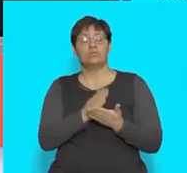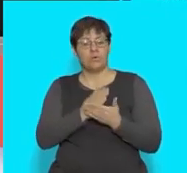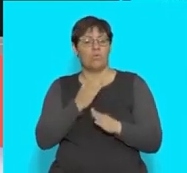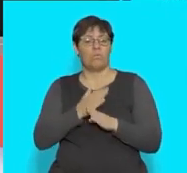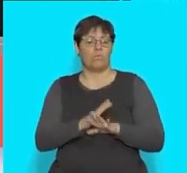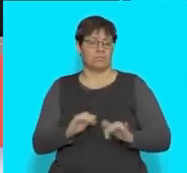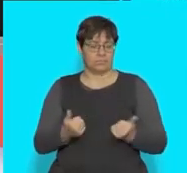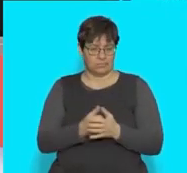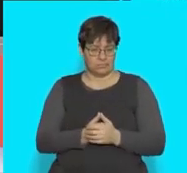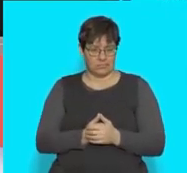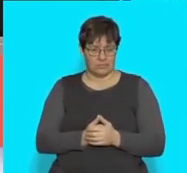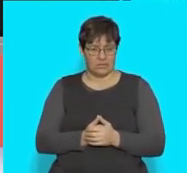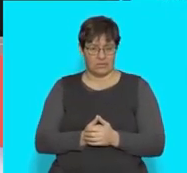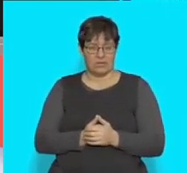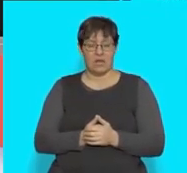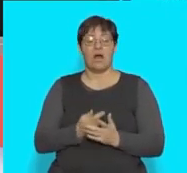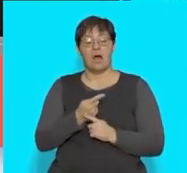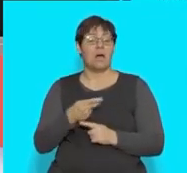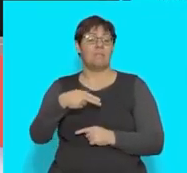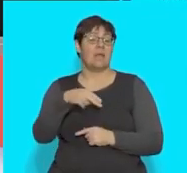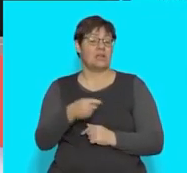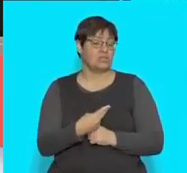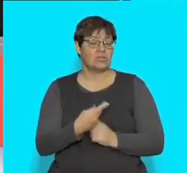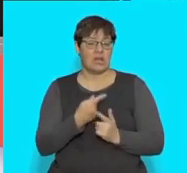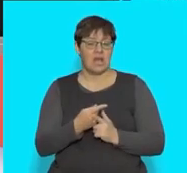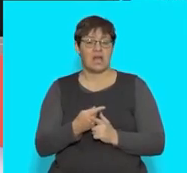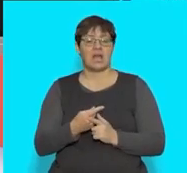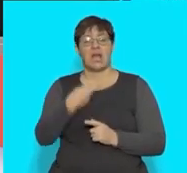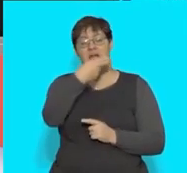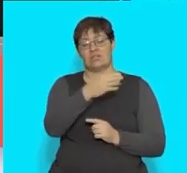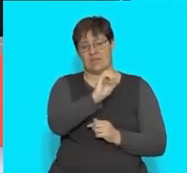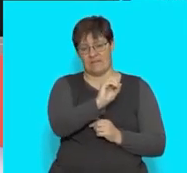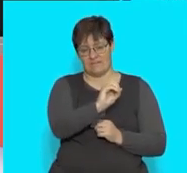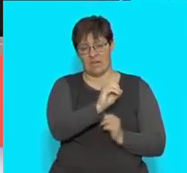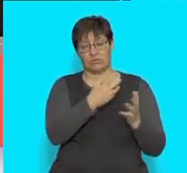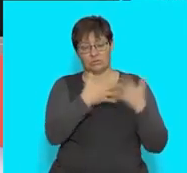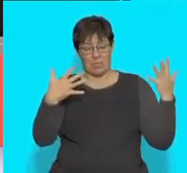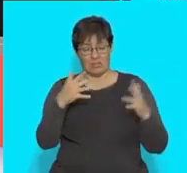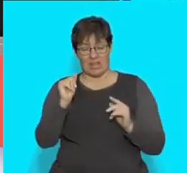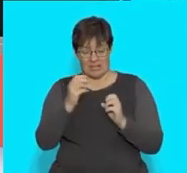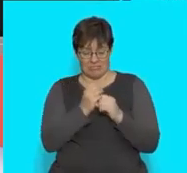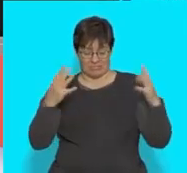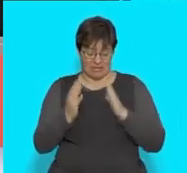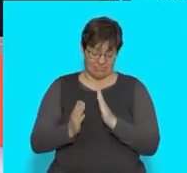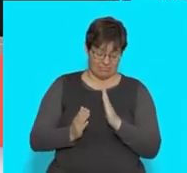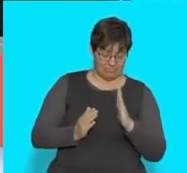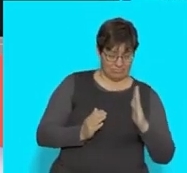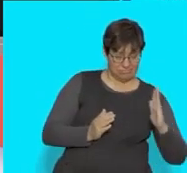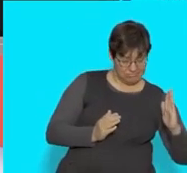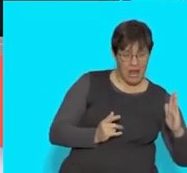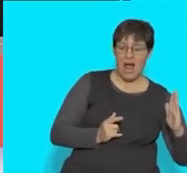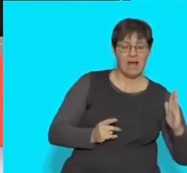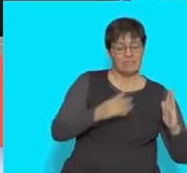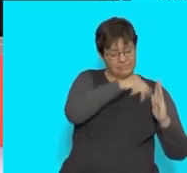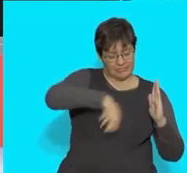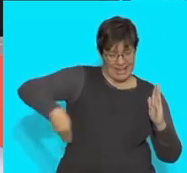what was the pH? Was the hydrogen, right? So if our body became too acidic, in the kidneys, in the tubules,